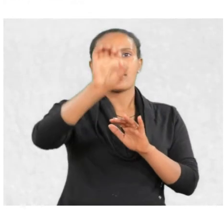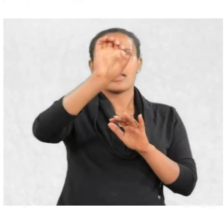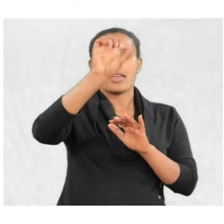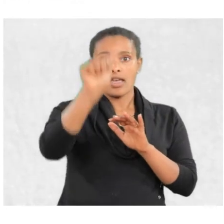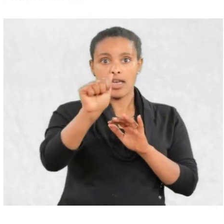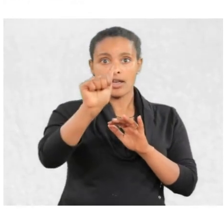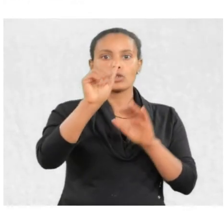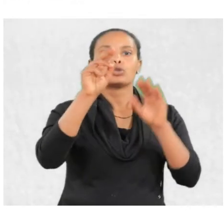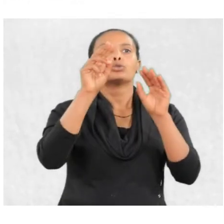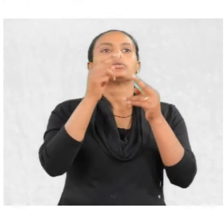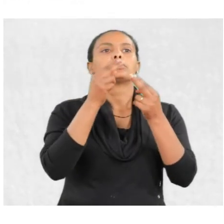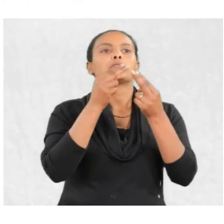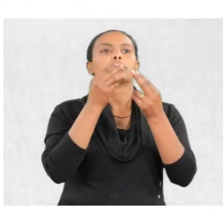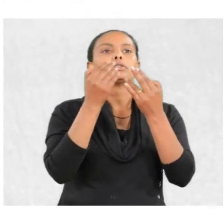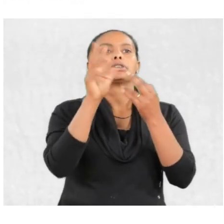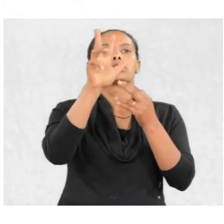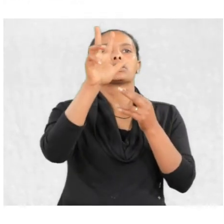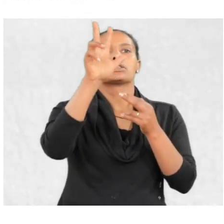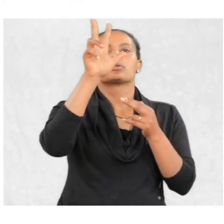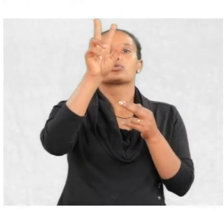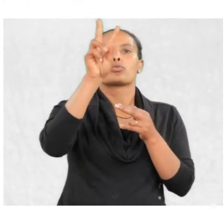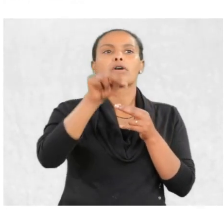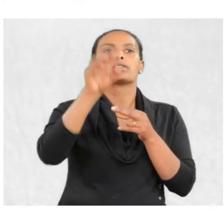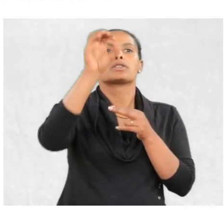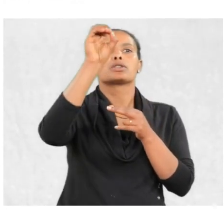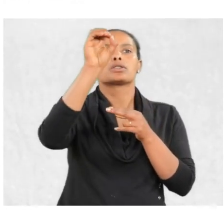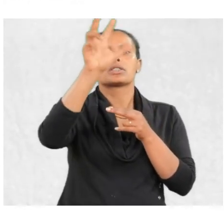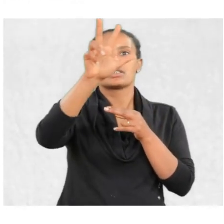by 2.303 R.